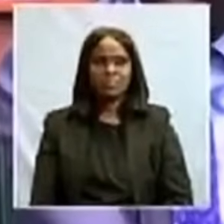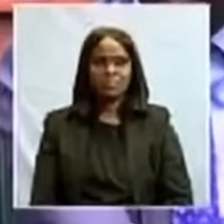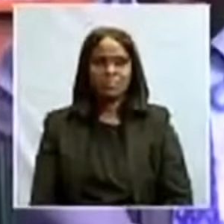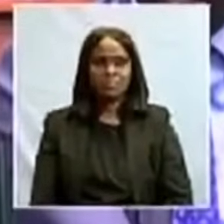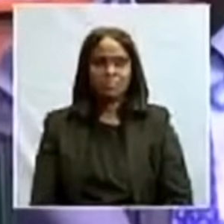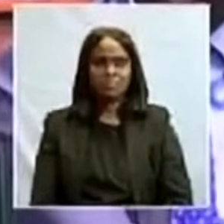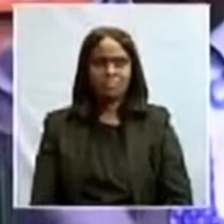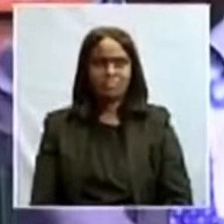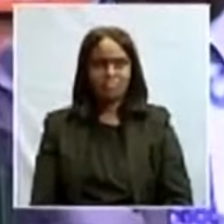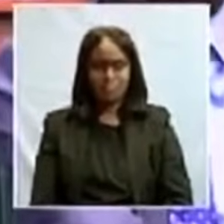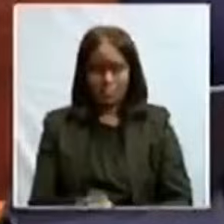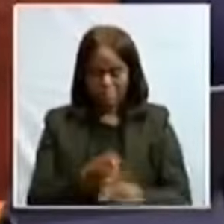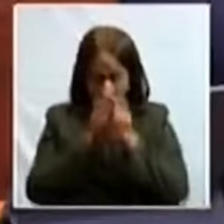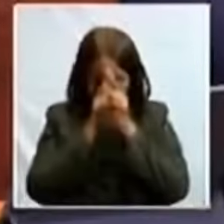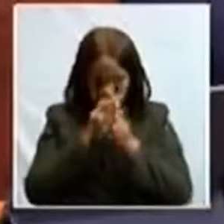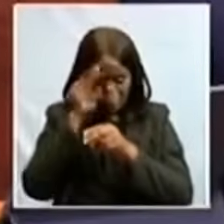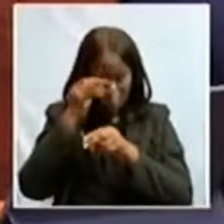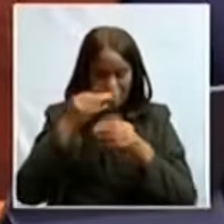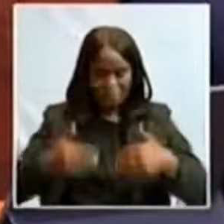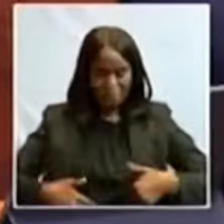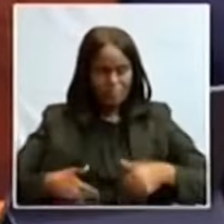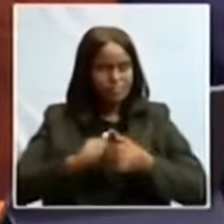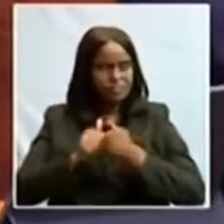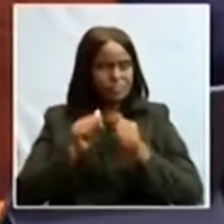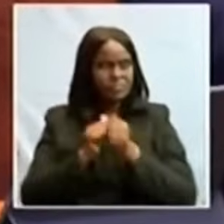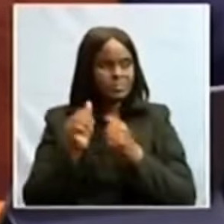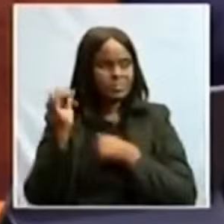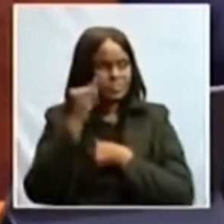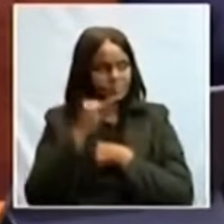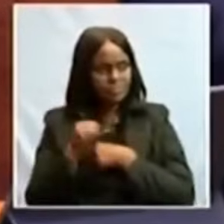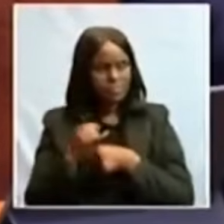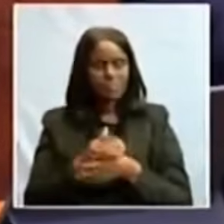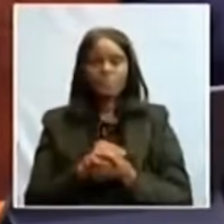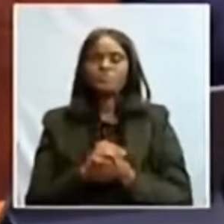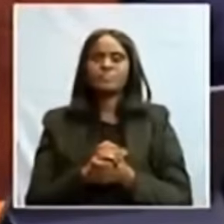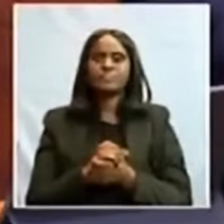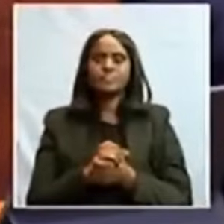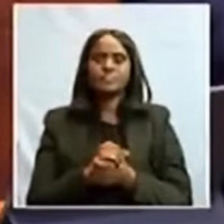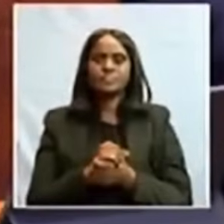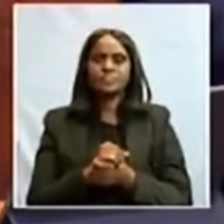The Honorable Minister of Youth, Sport and Arts.